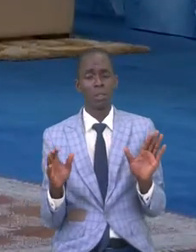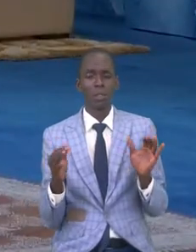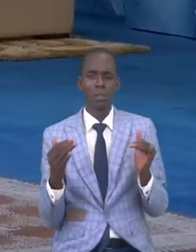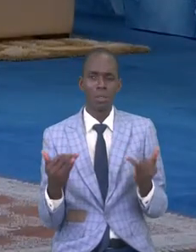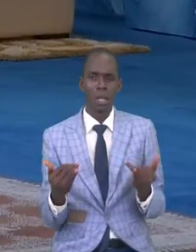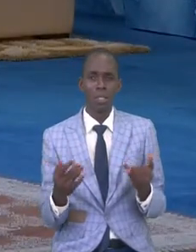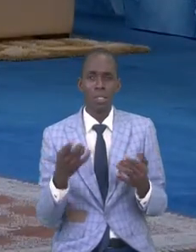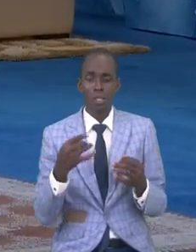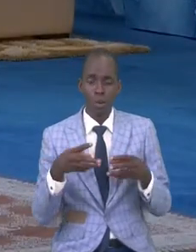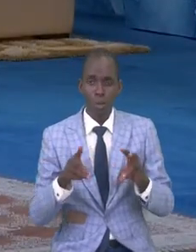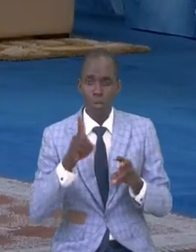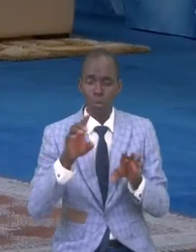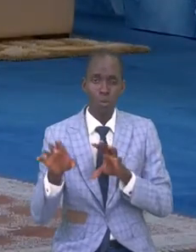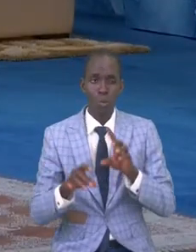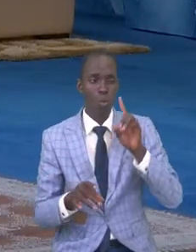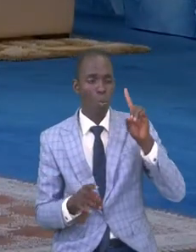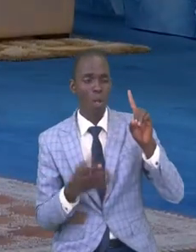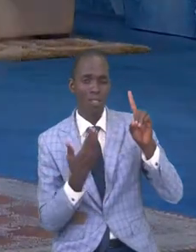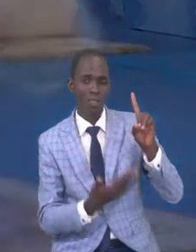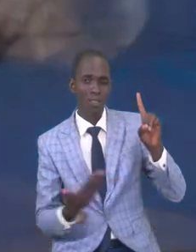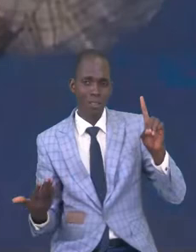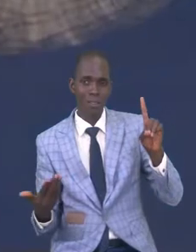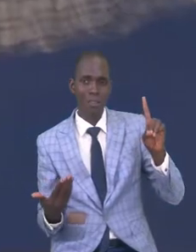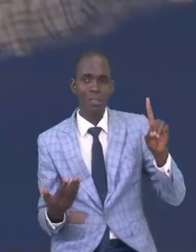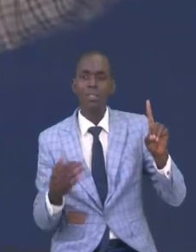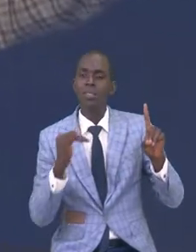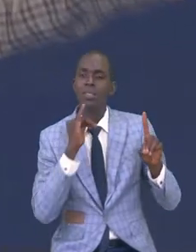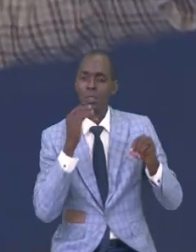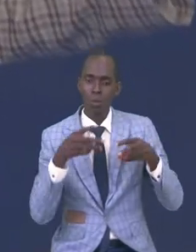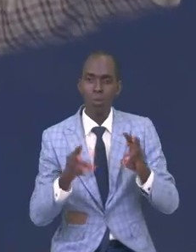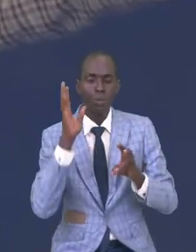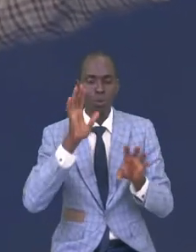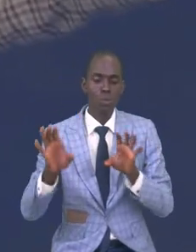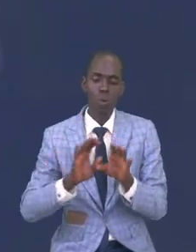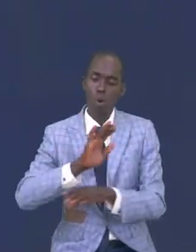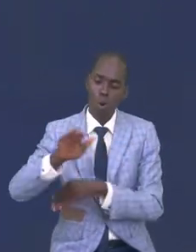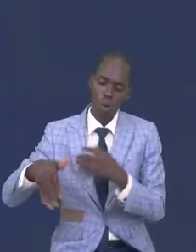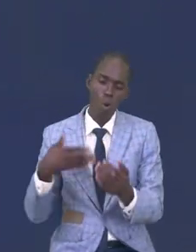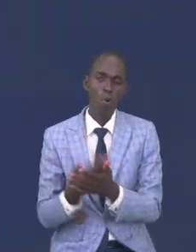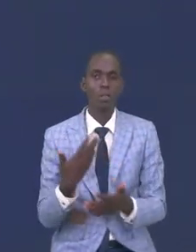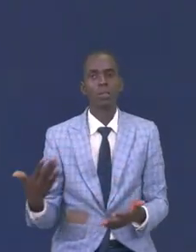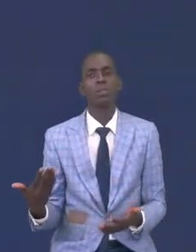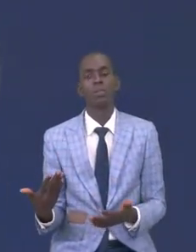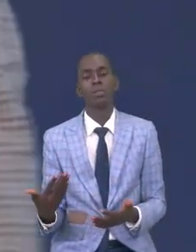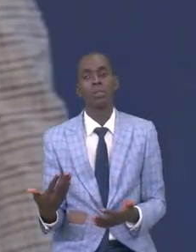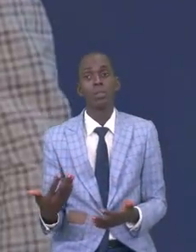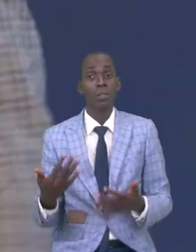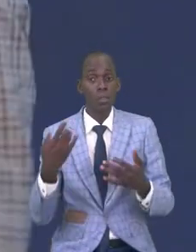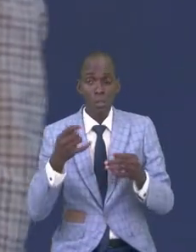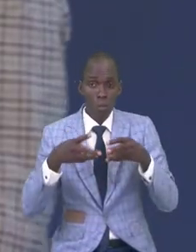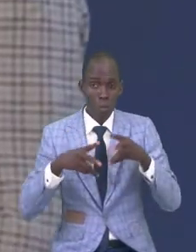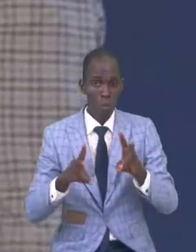do one thing is the way you do all things. Put it another way. The way you